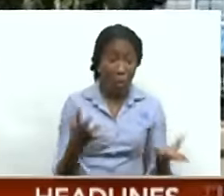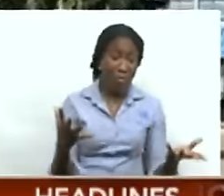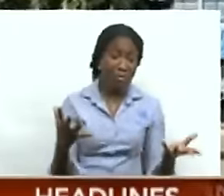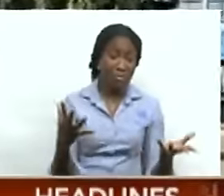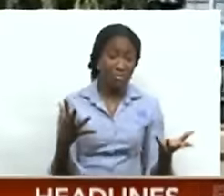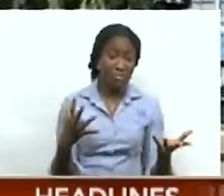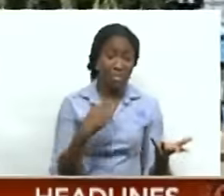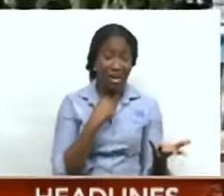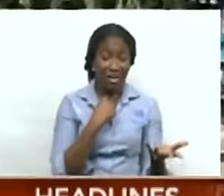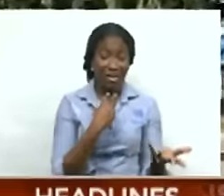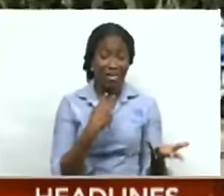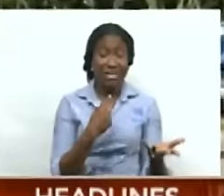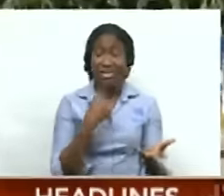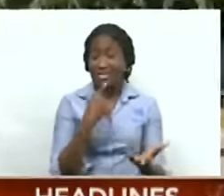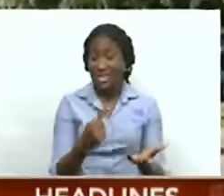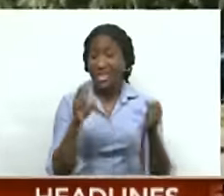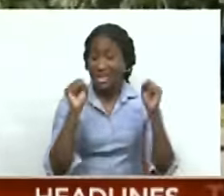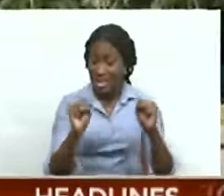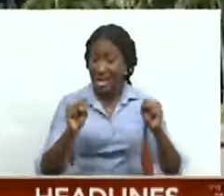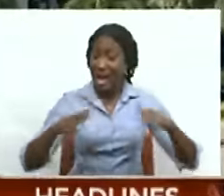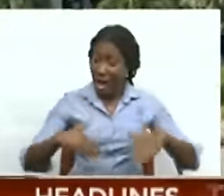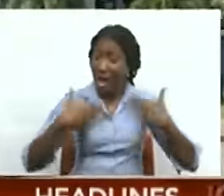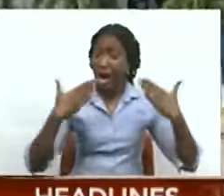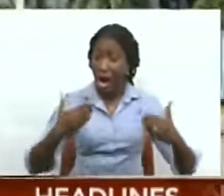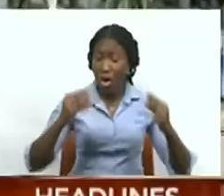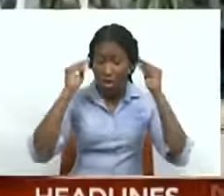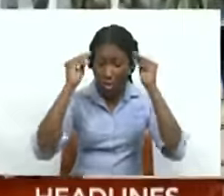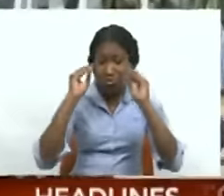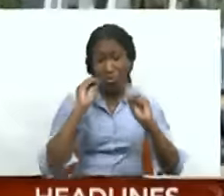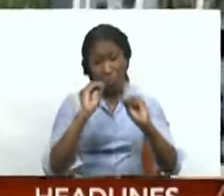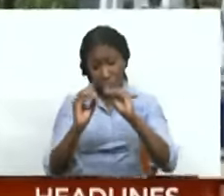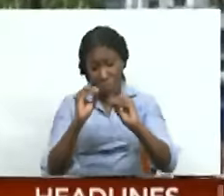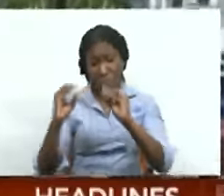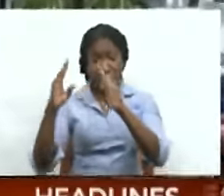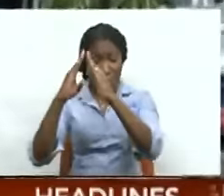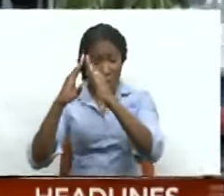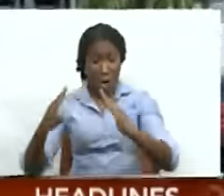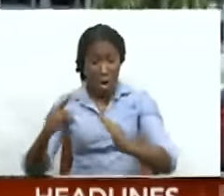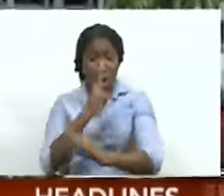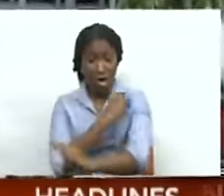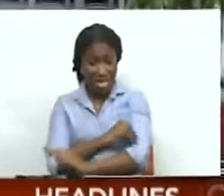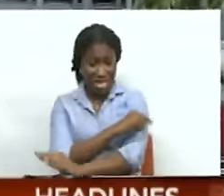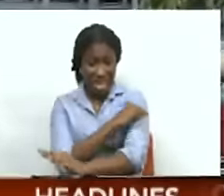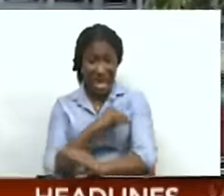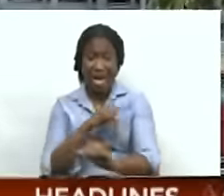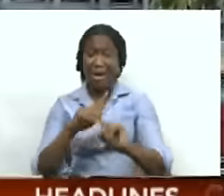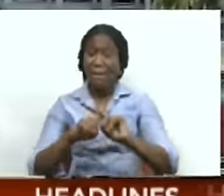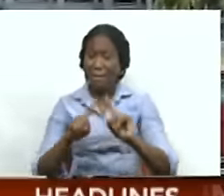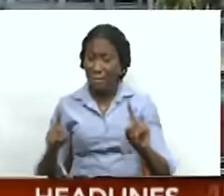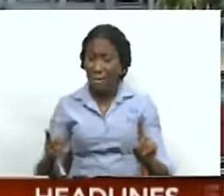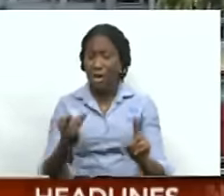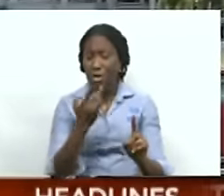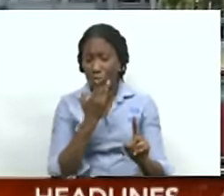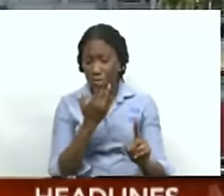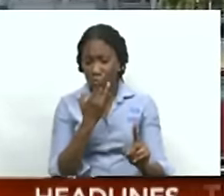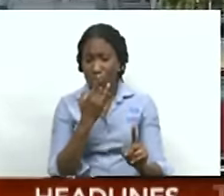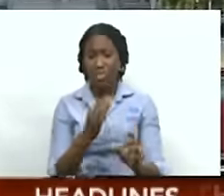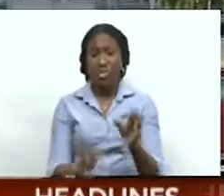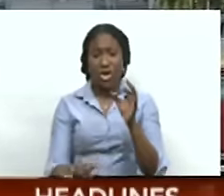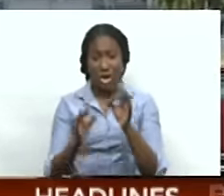the much-needed refurbishment works have commenced, the situation could have been avoided if the SWRHA communicated with the unions.